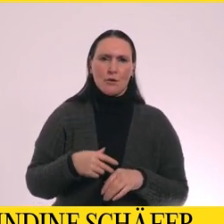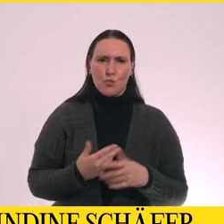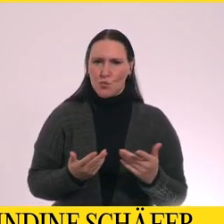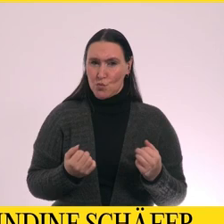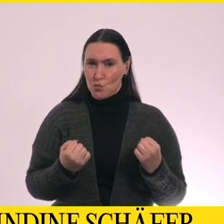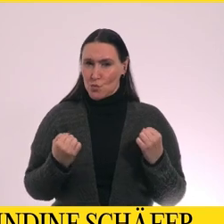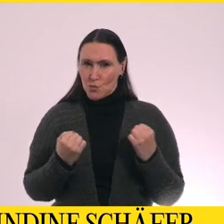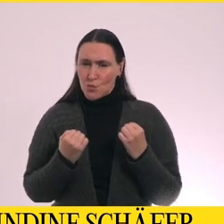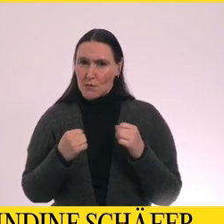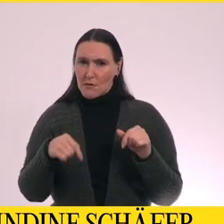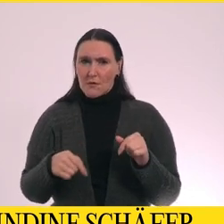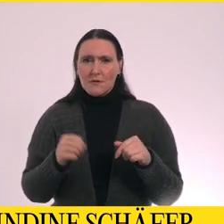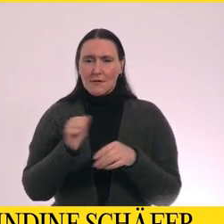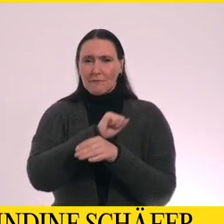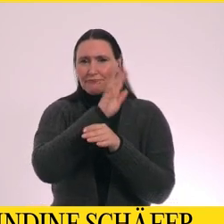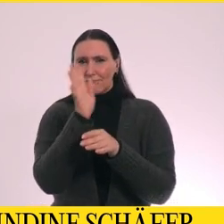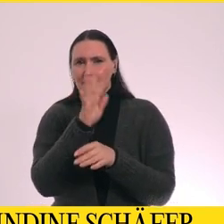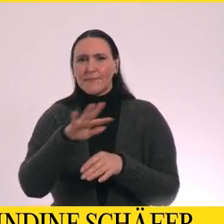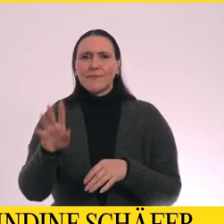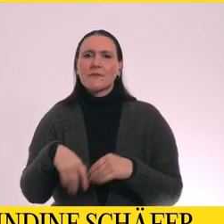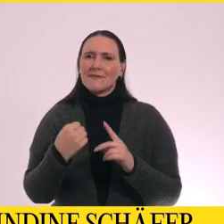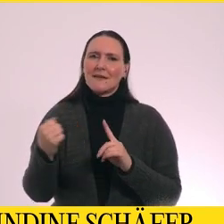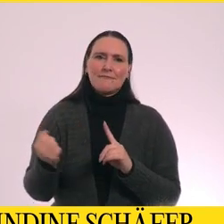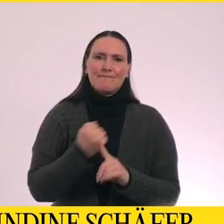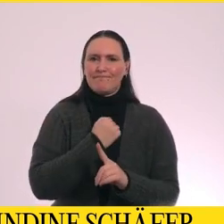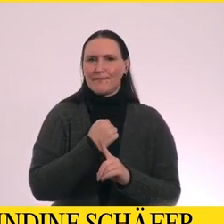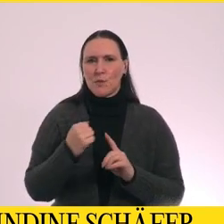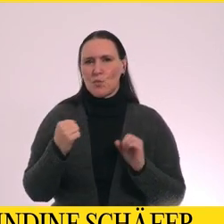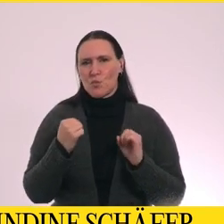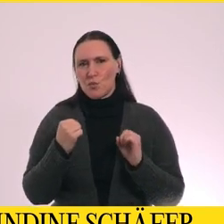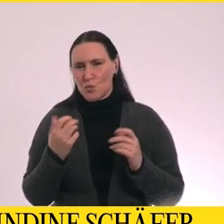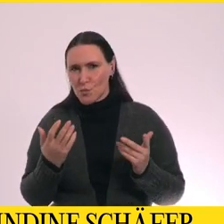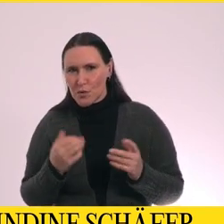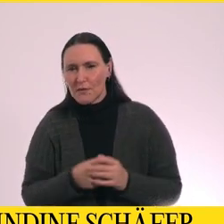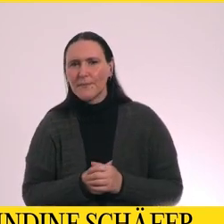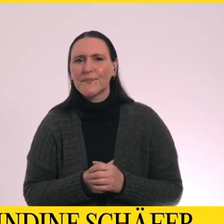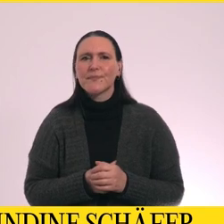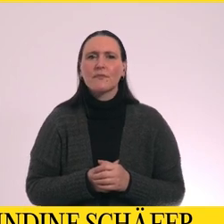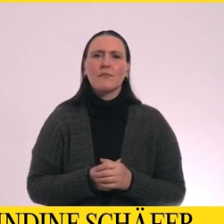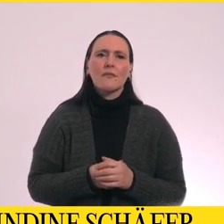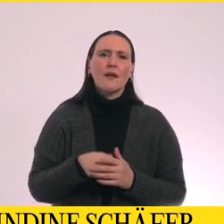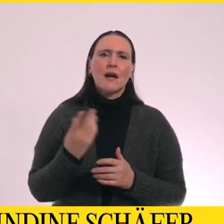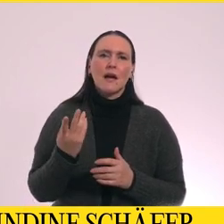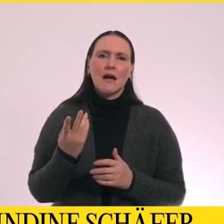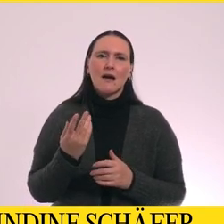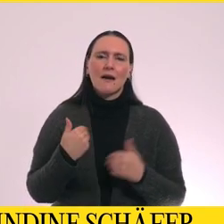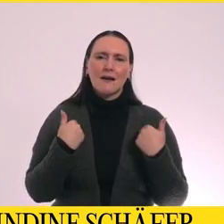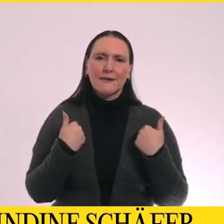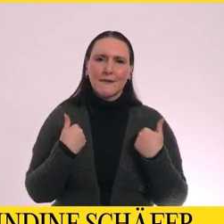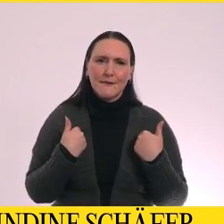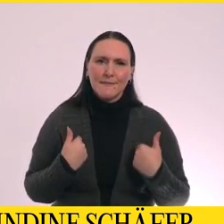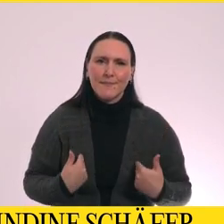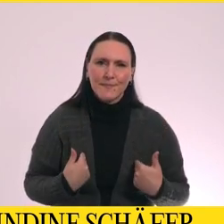And it's kind of based on normalized hostility, criminalization, and dehumanization of